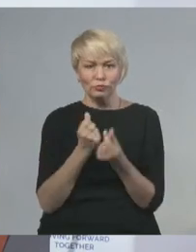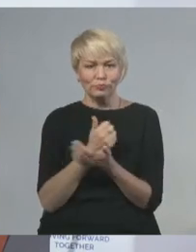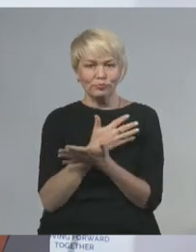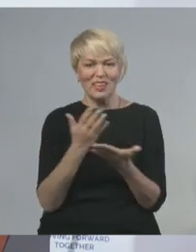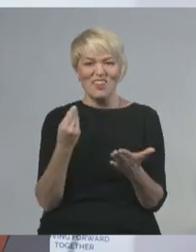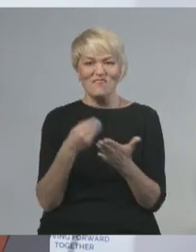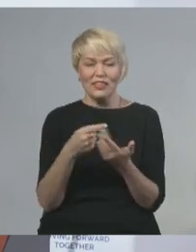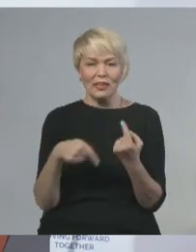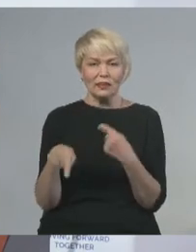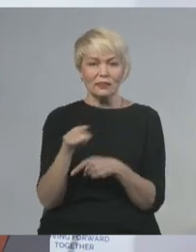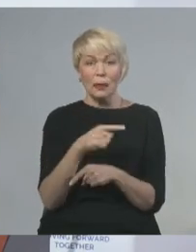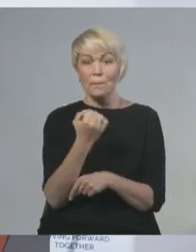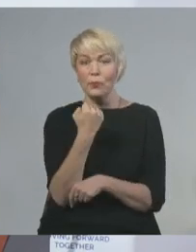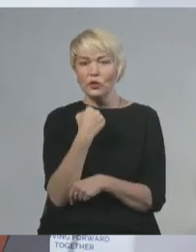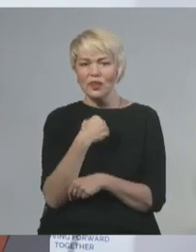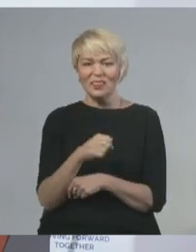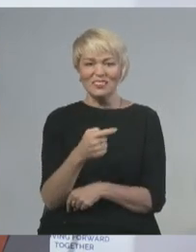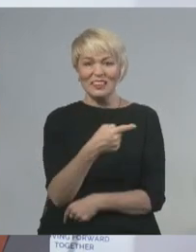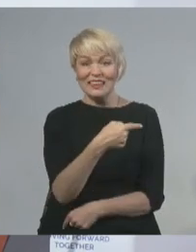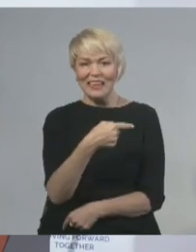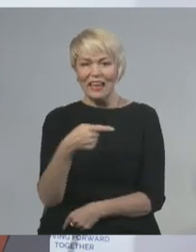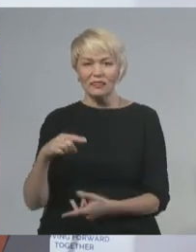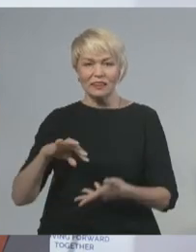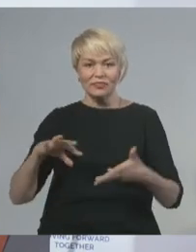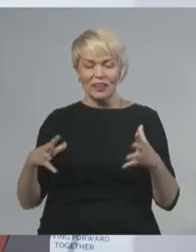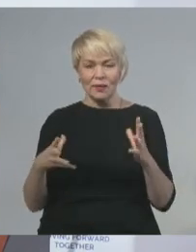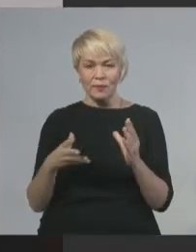negative consequences of the crisis camille